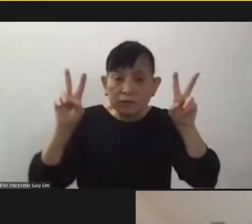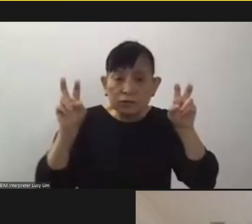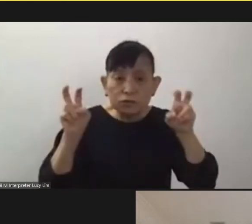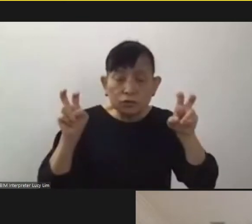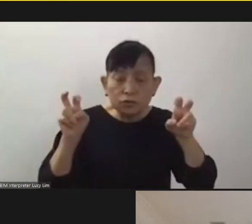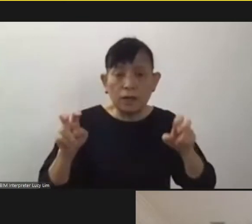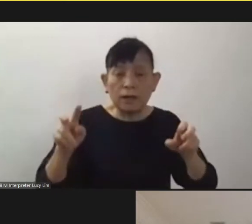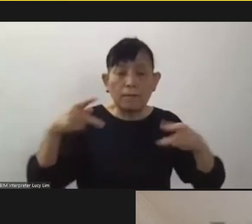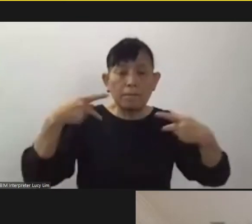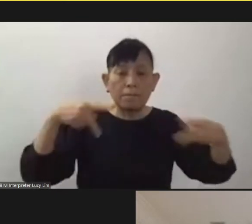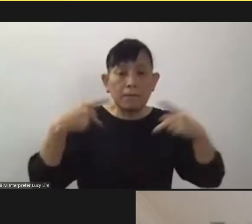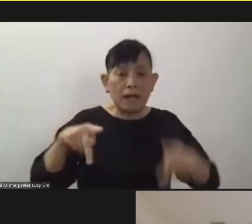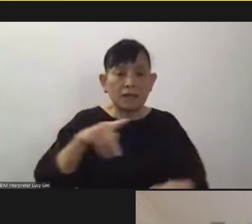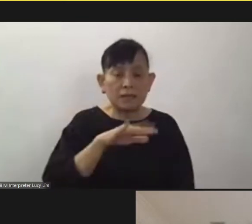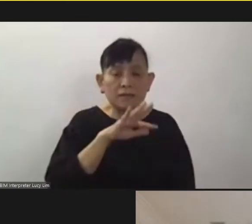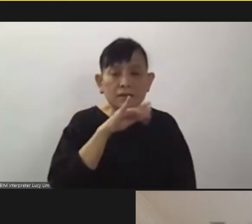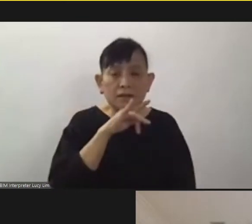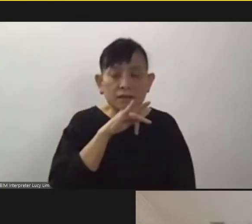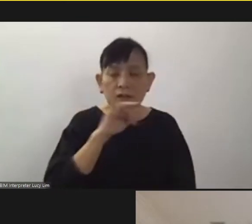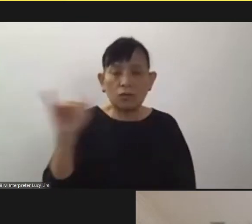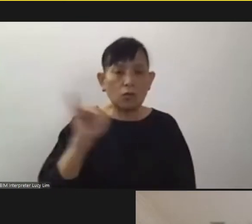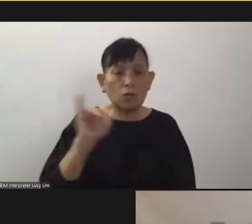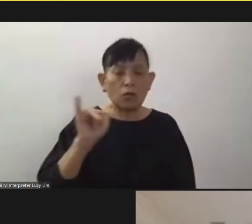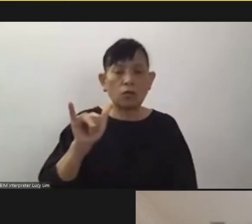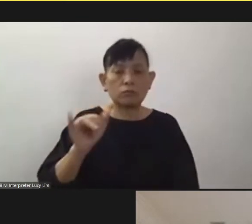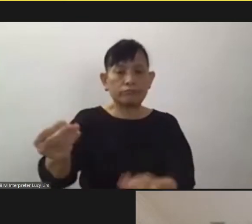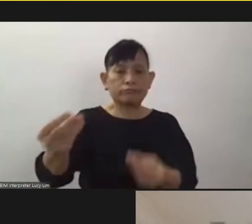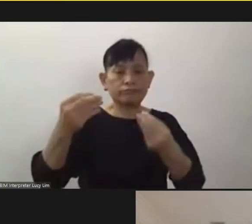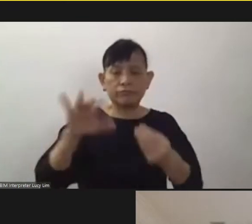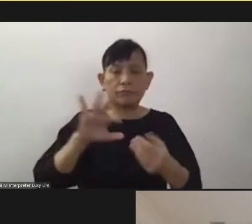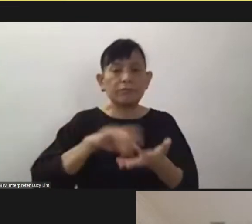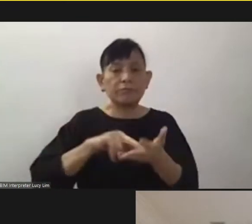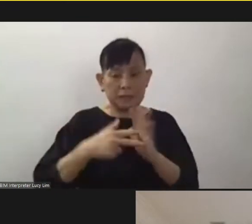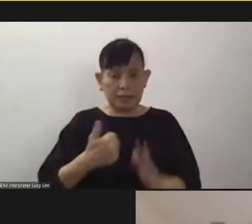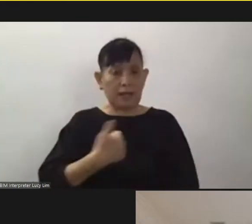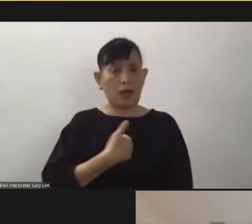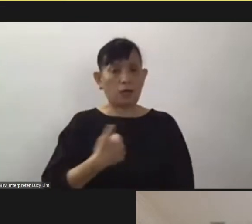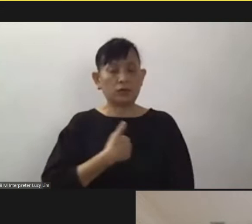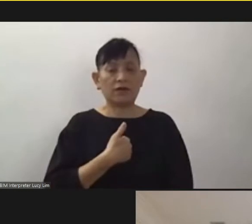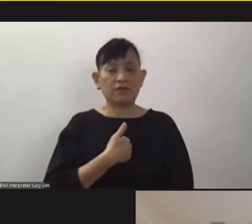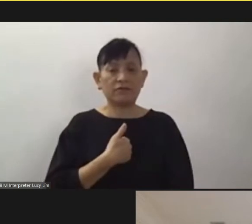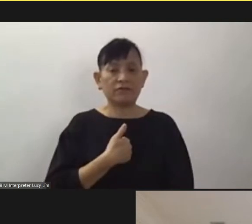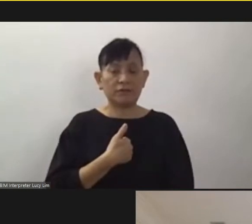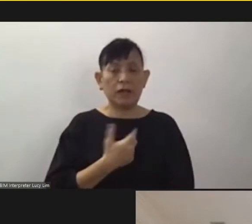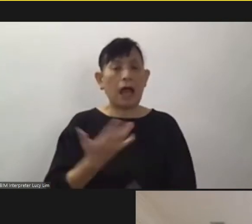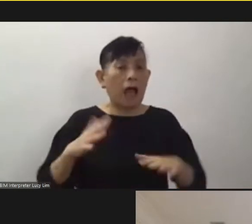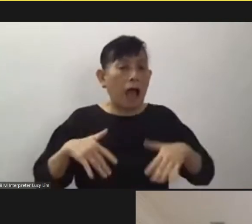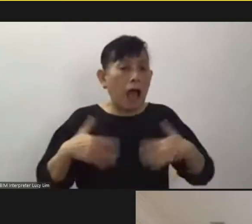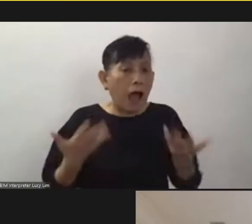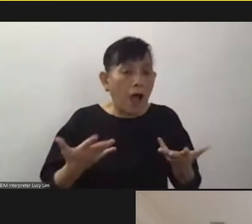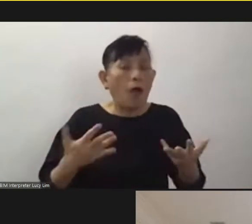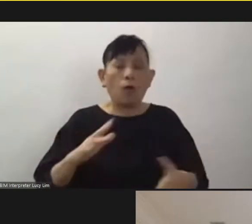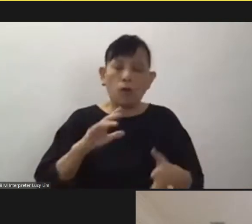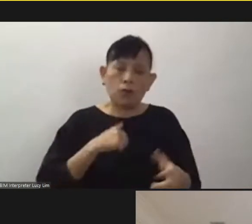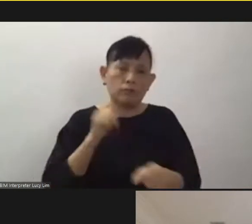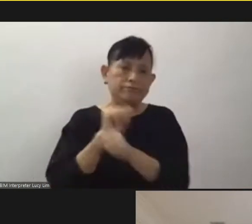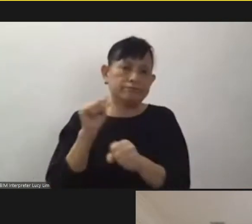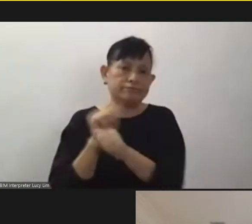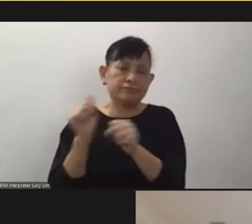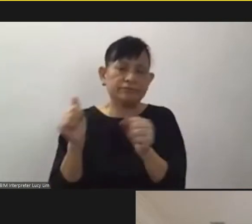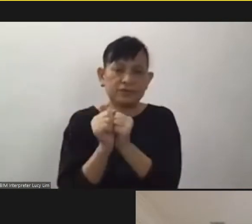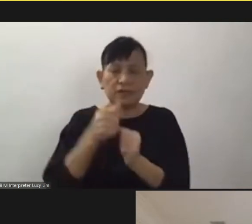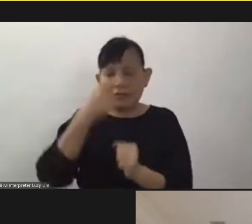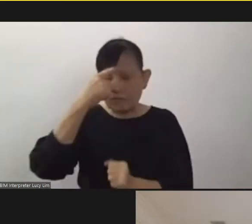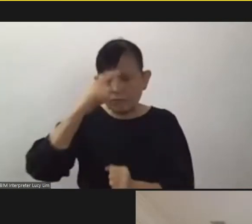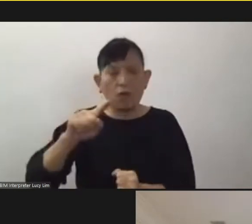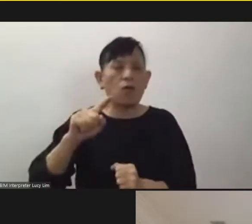plastic pollution is also contributed by consumer, by ourselves. We can try to reduce our all these unnecessary